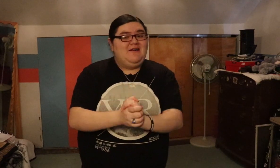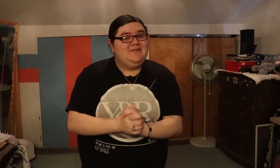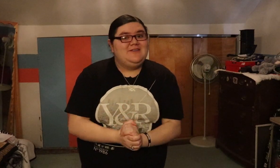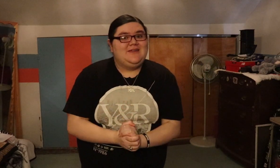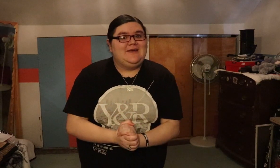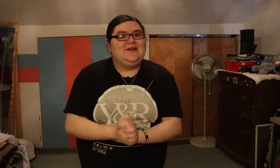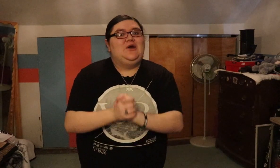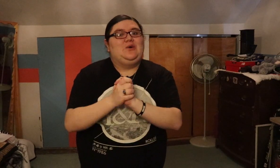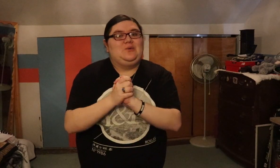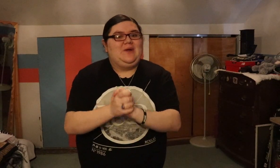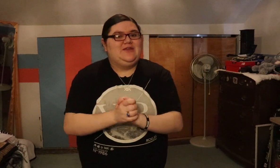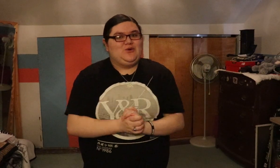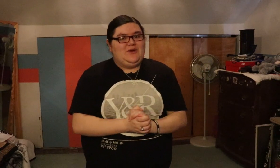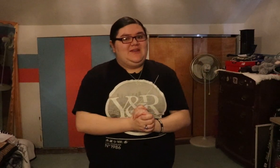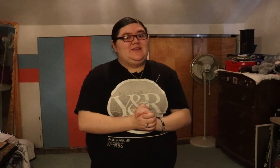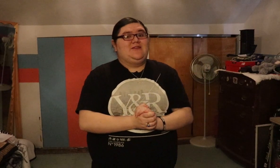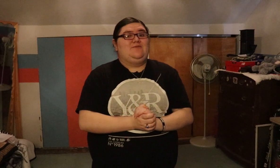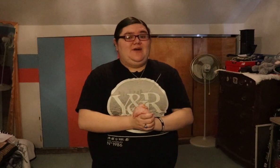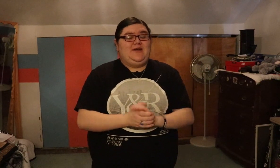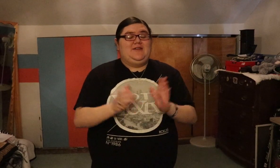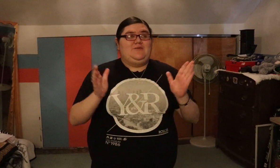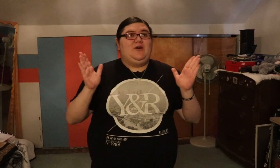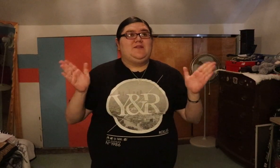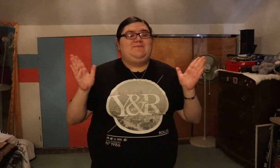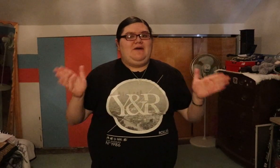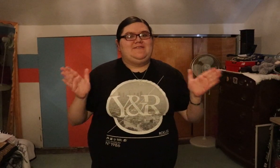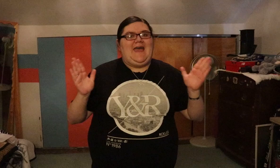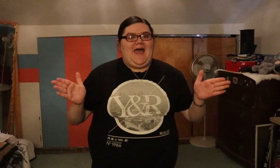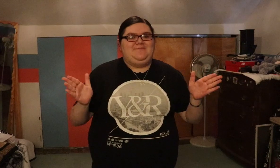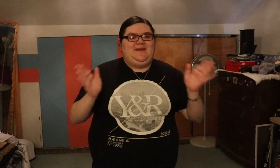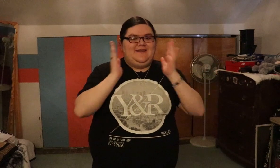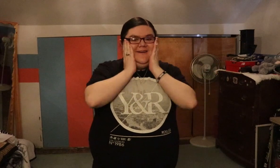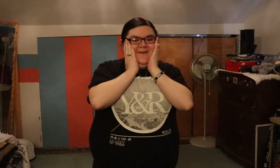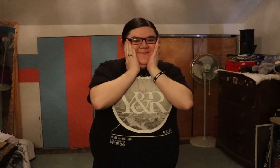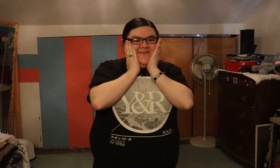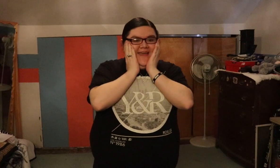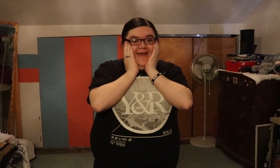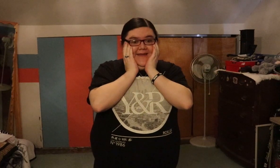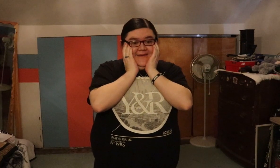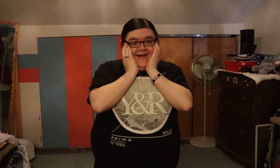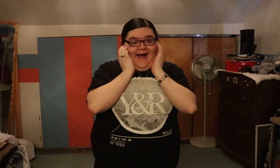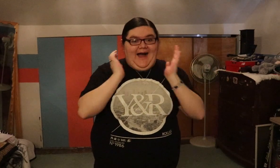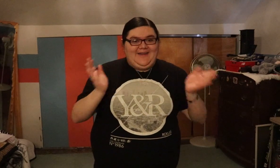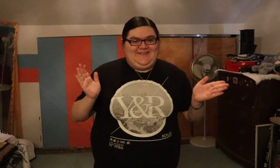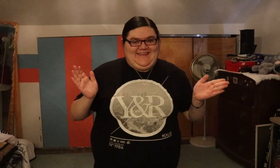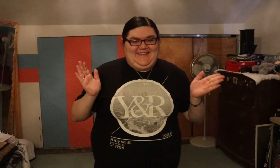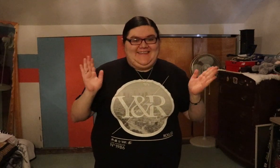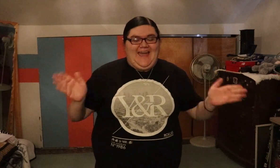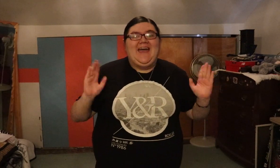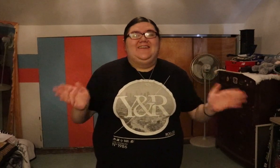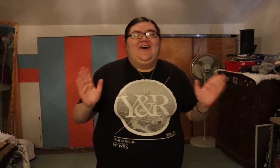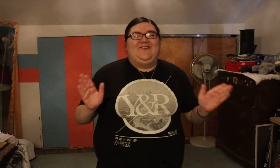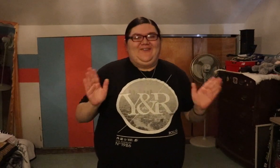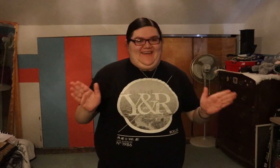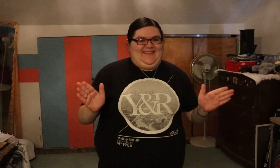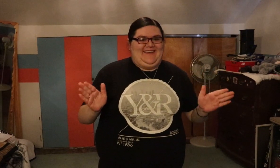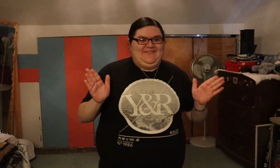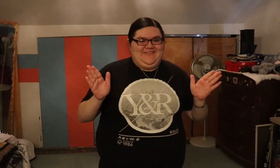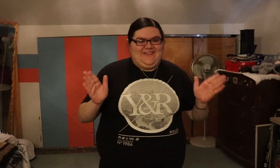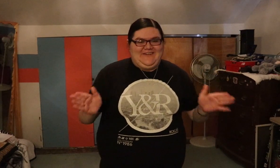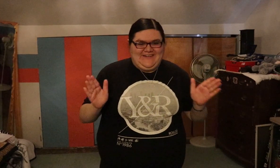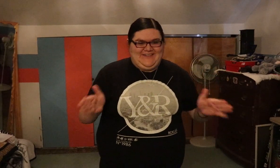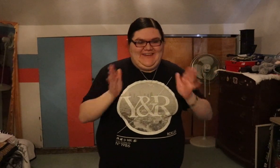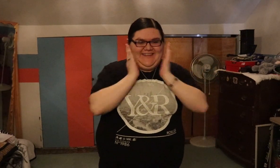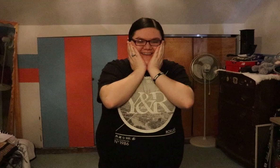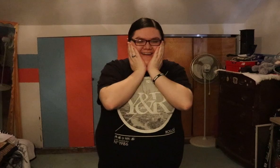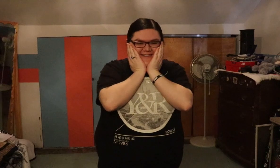an embarrassing rage quit is what's about to happen. And I freaking cannot wait. Like,